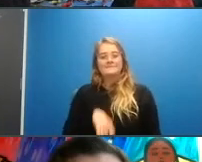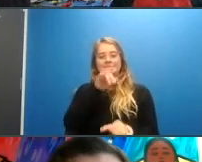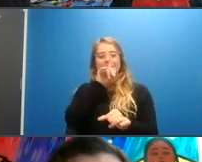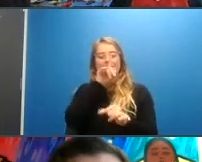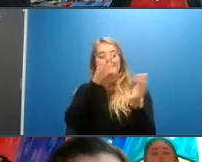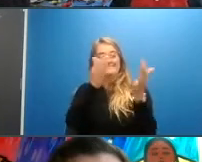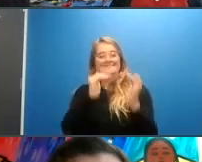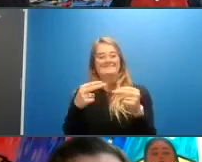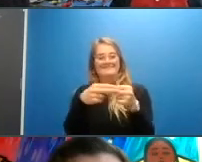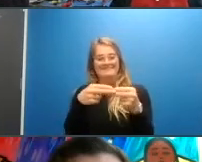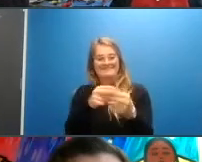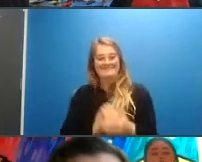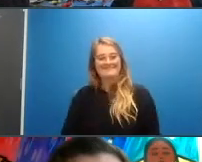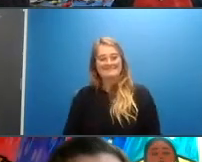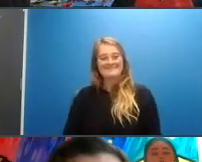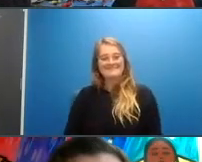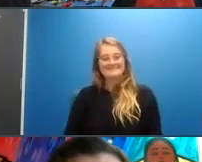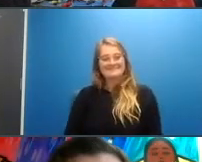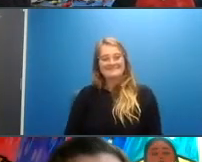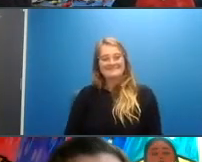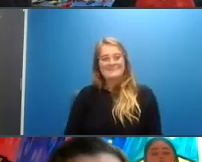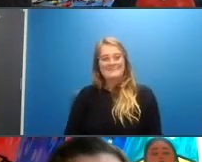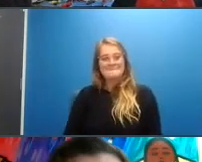slide, and we provide